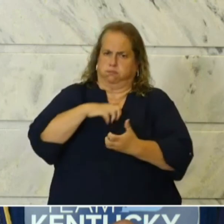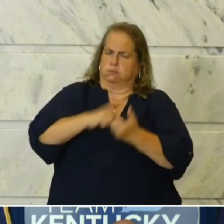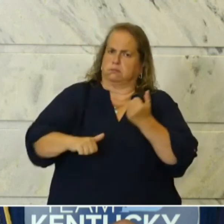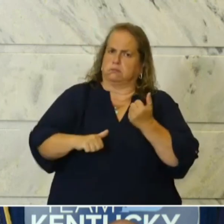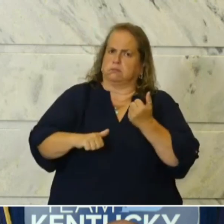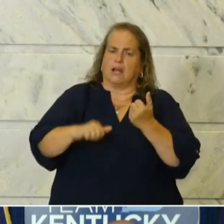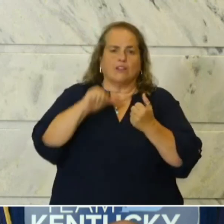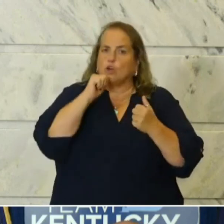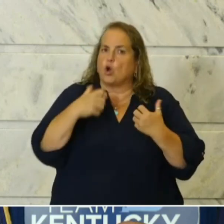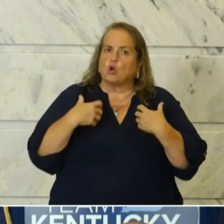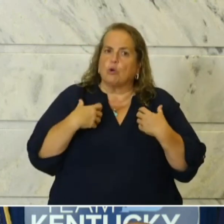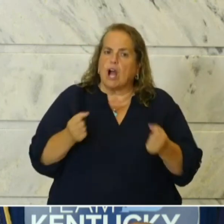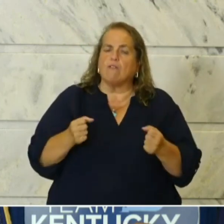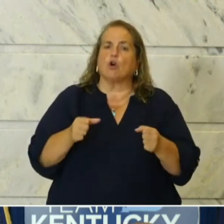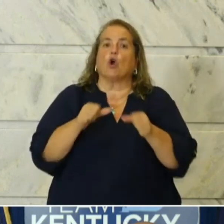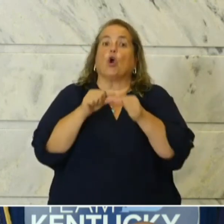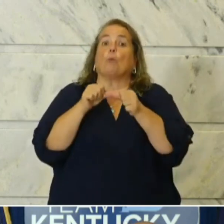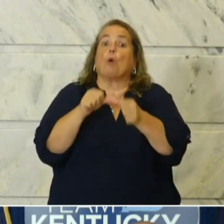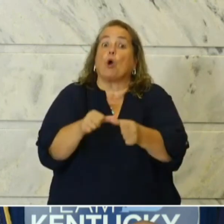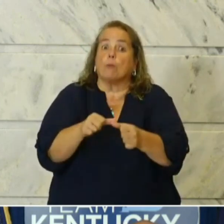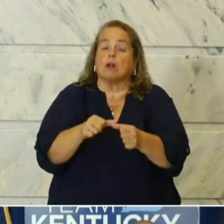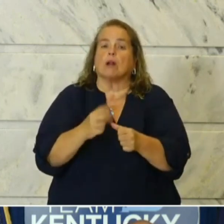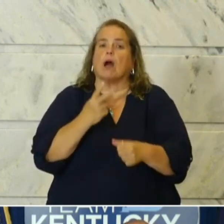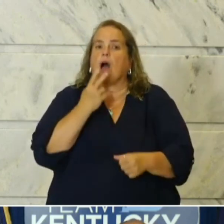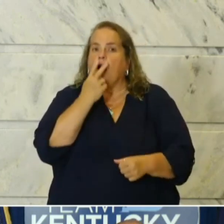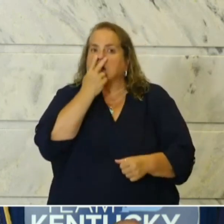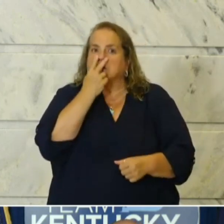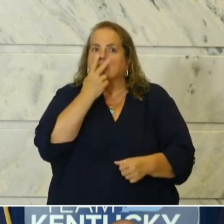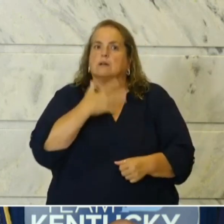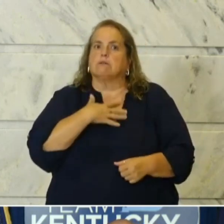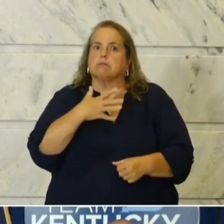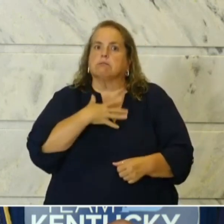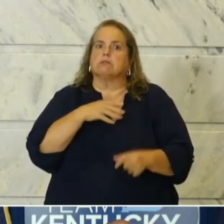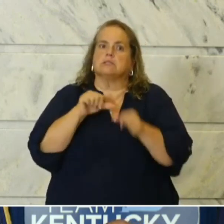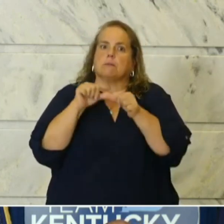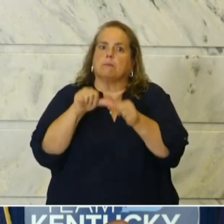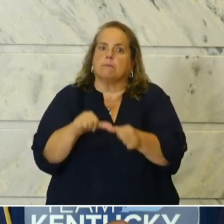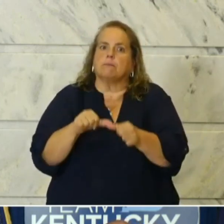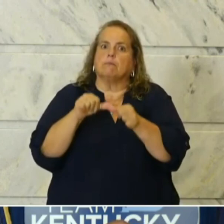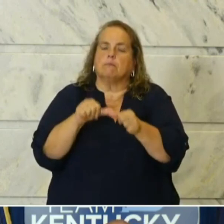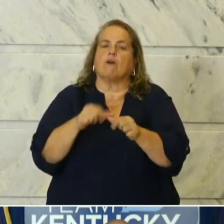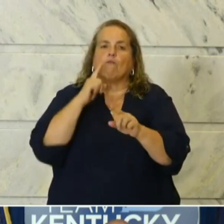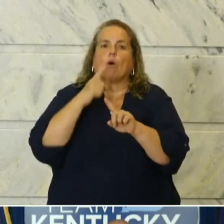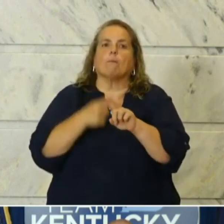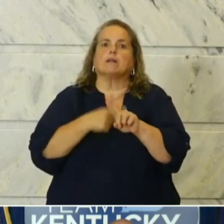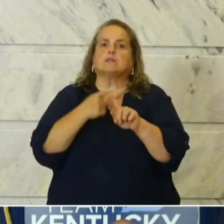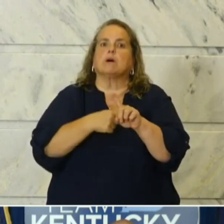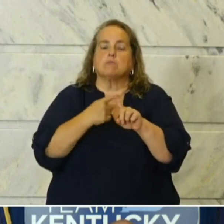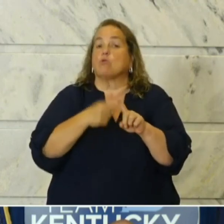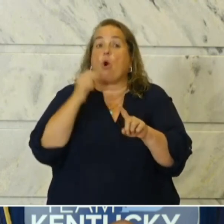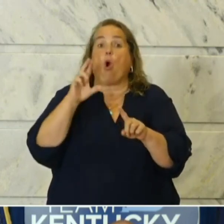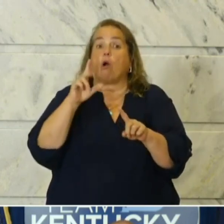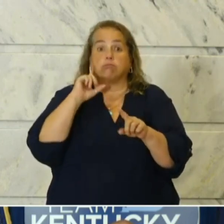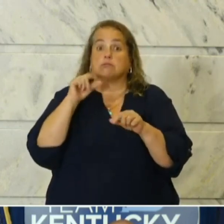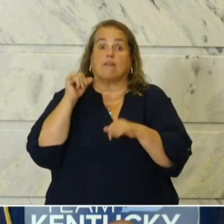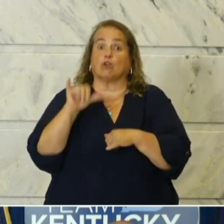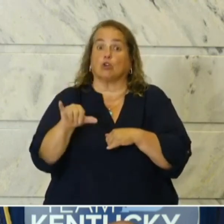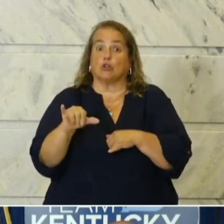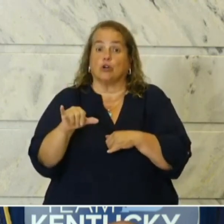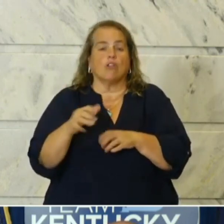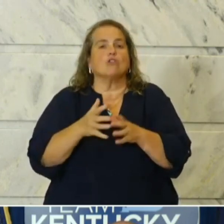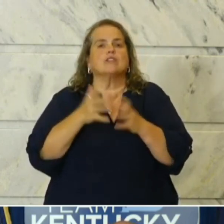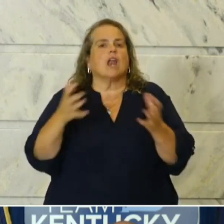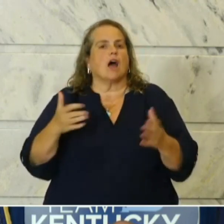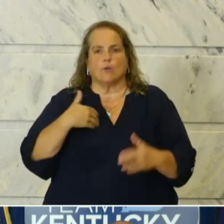oxygen dependencies, or at least long-term oxygen dependencies that goes on for months. There's a lot we don't know. And